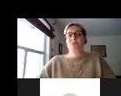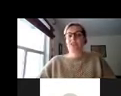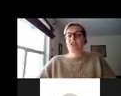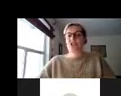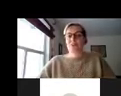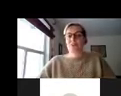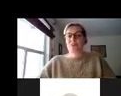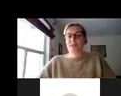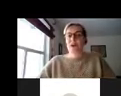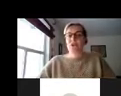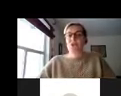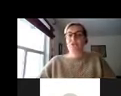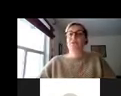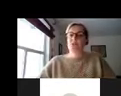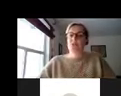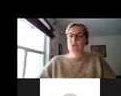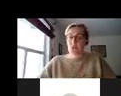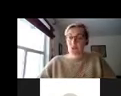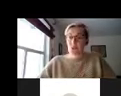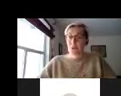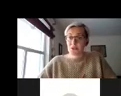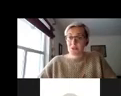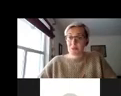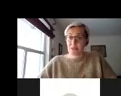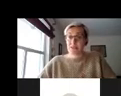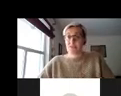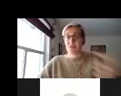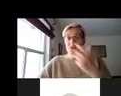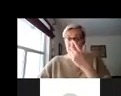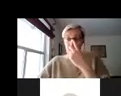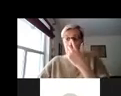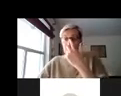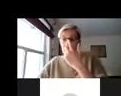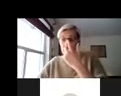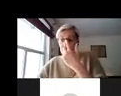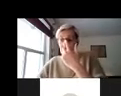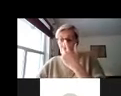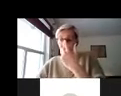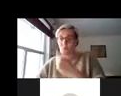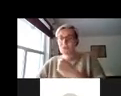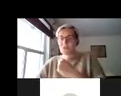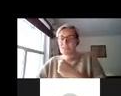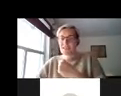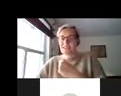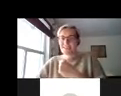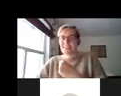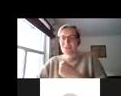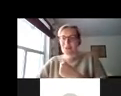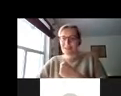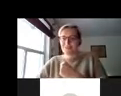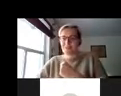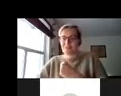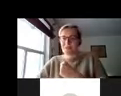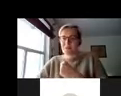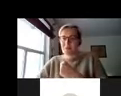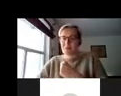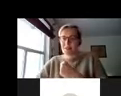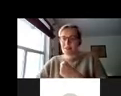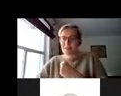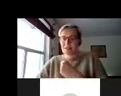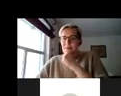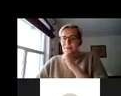the relationship? And how do you get them to agree to participate? So who wants to take this one? Vivian,